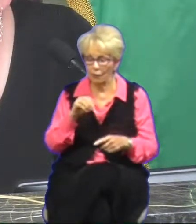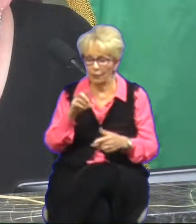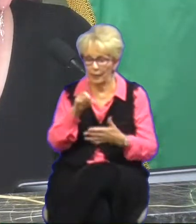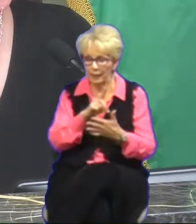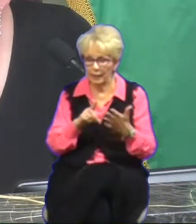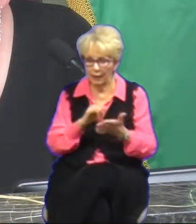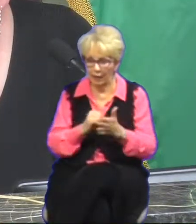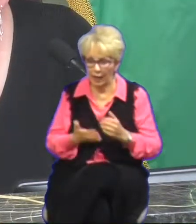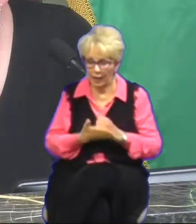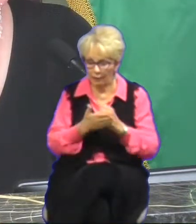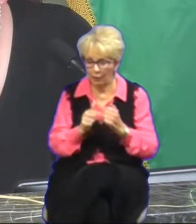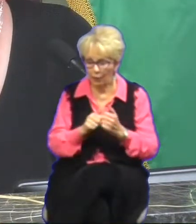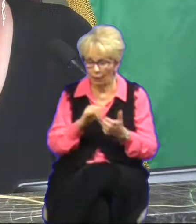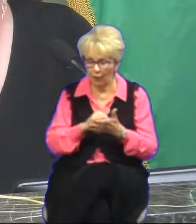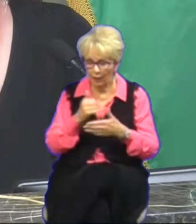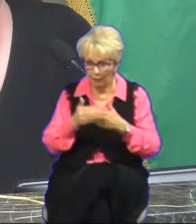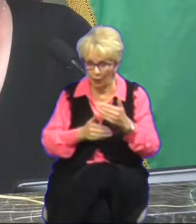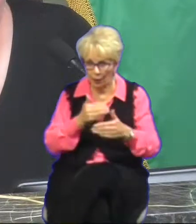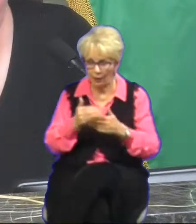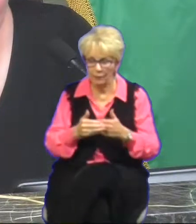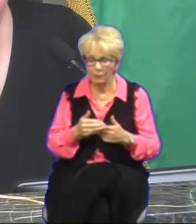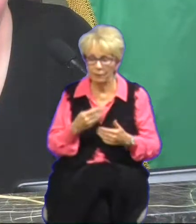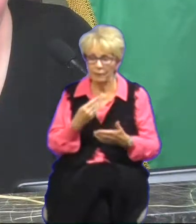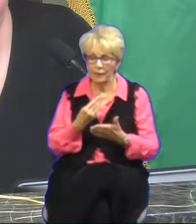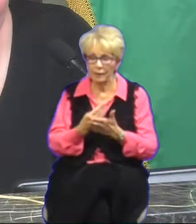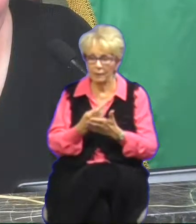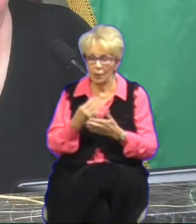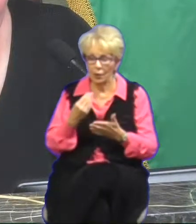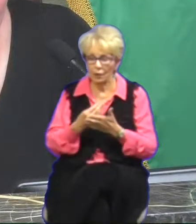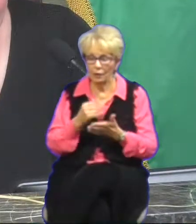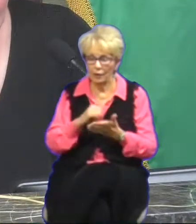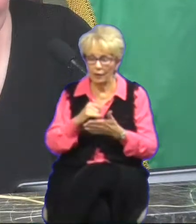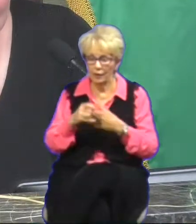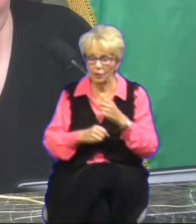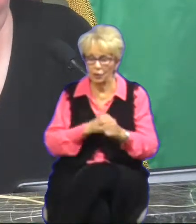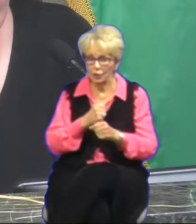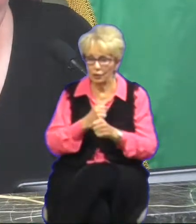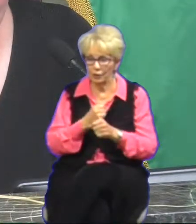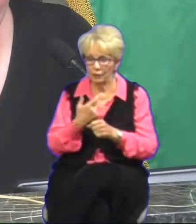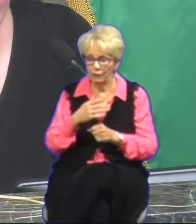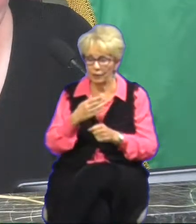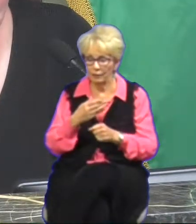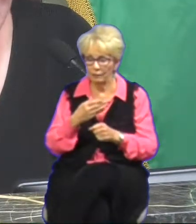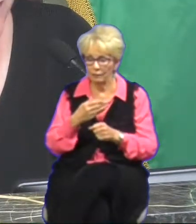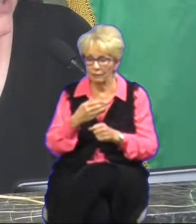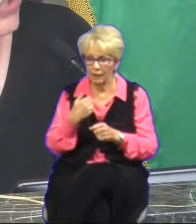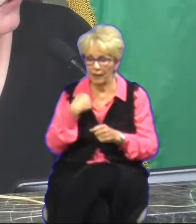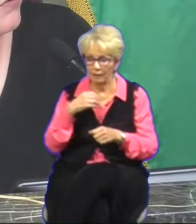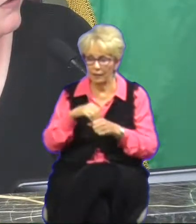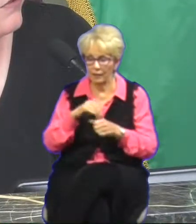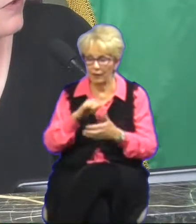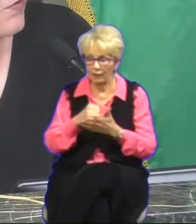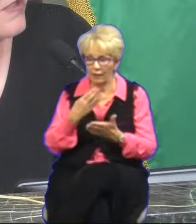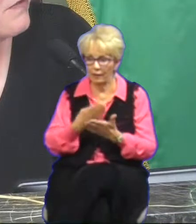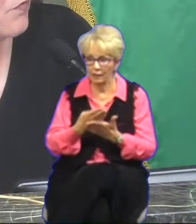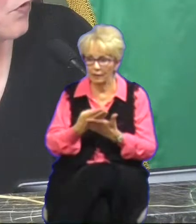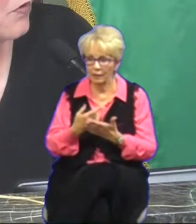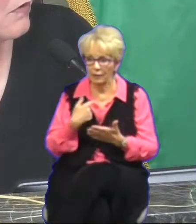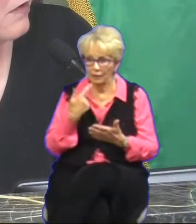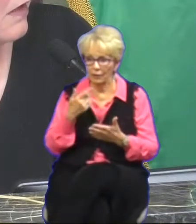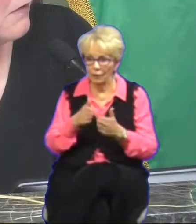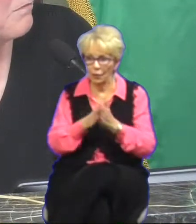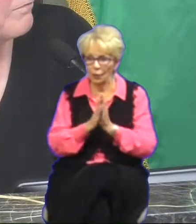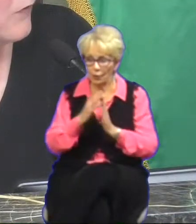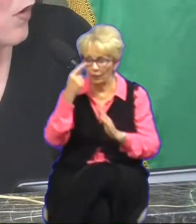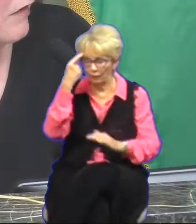that could help with that process, you budgeted dollars in this year's budget. We have issued a request for